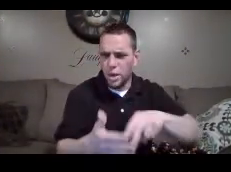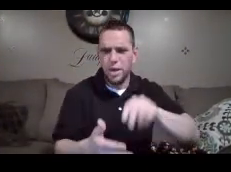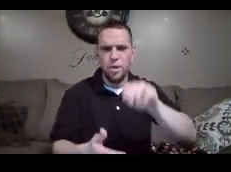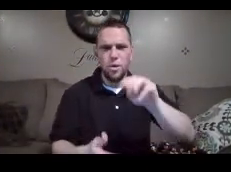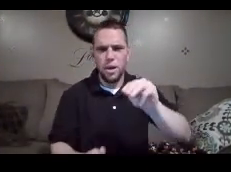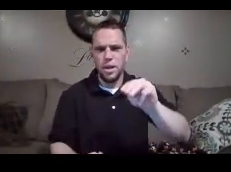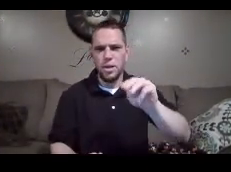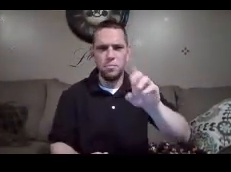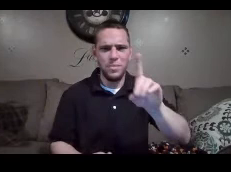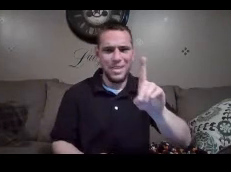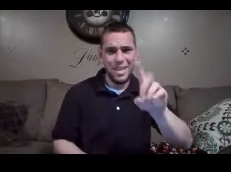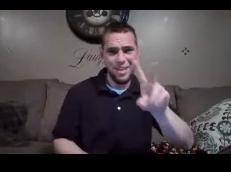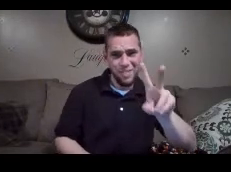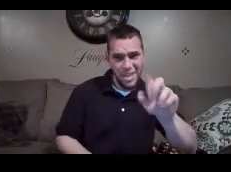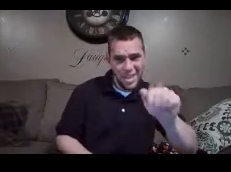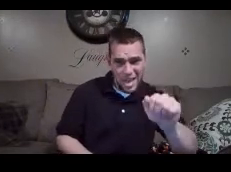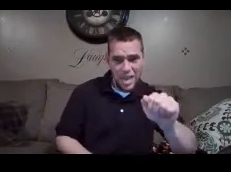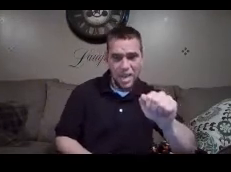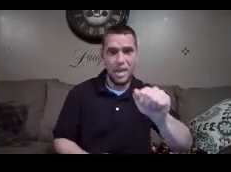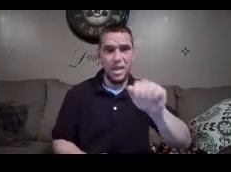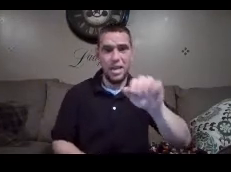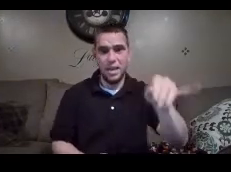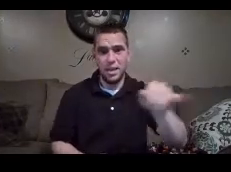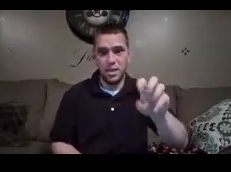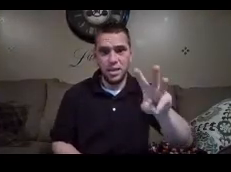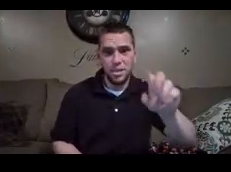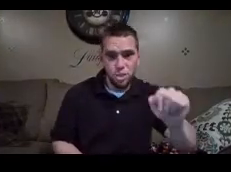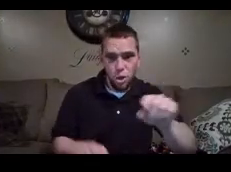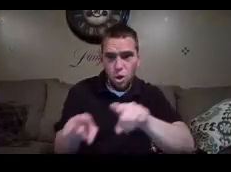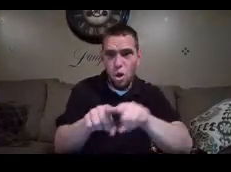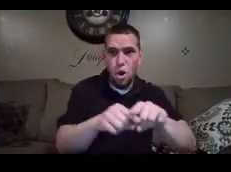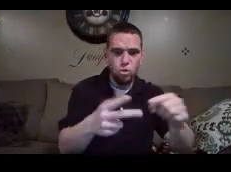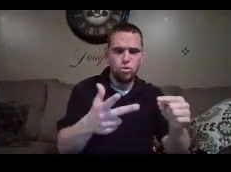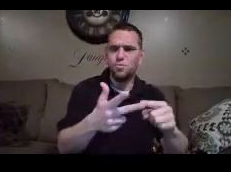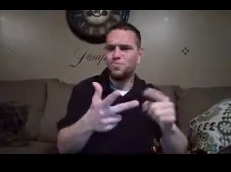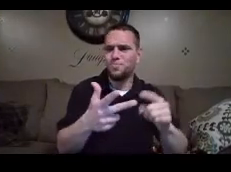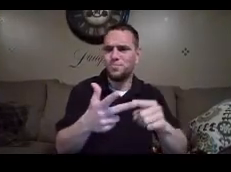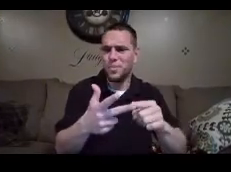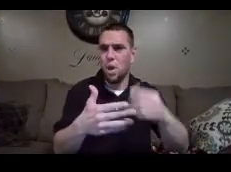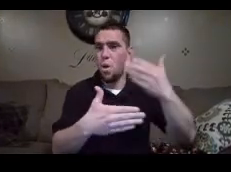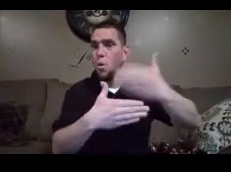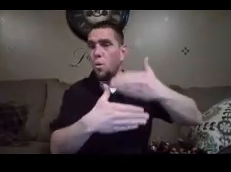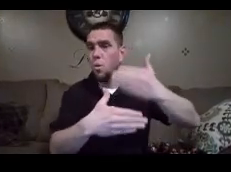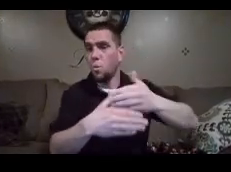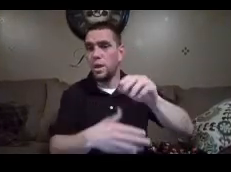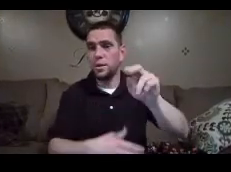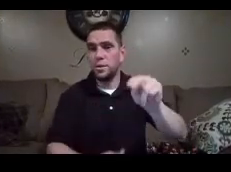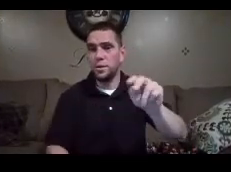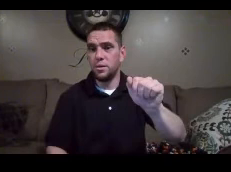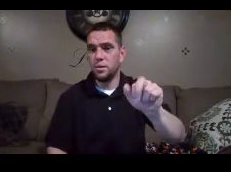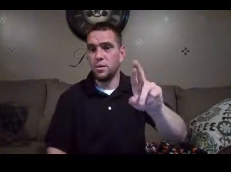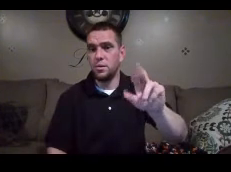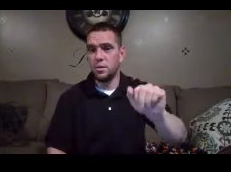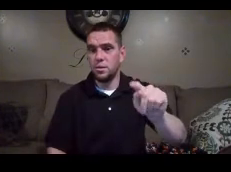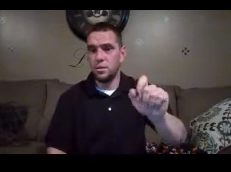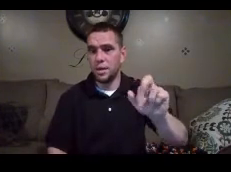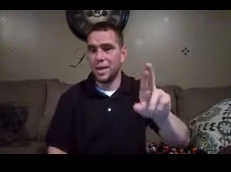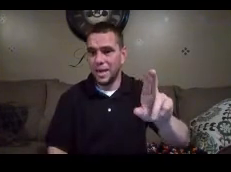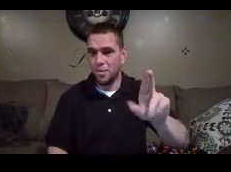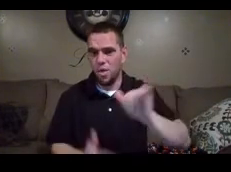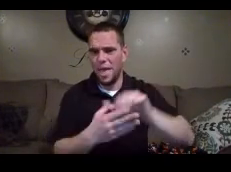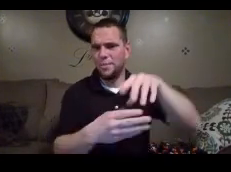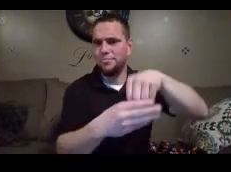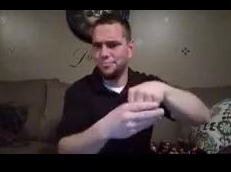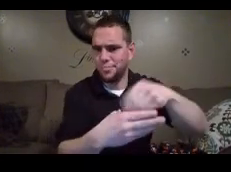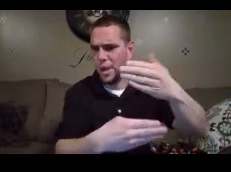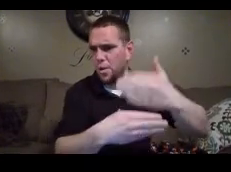which stands for non-visual desktop access, and even Windows Narrator, which is included now in Windows 10. So those will